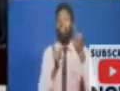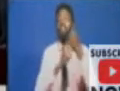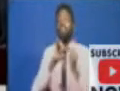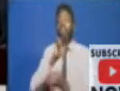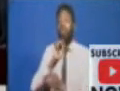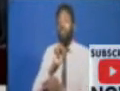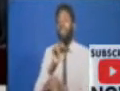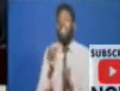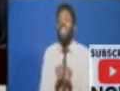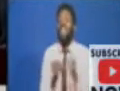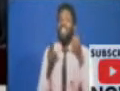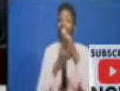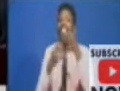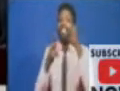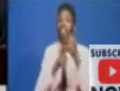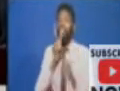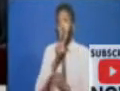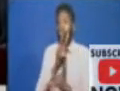1972 in Tharaka,